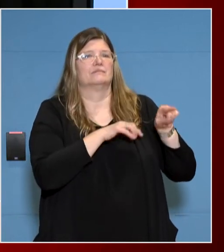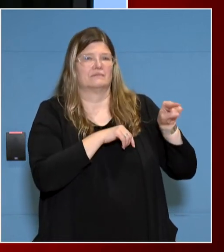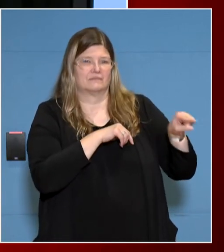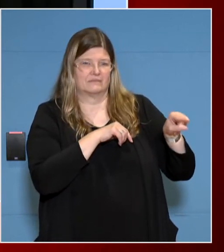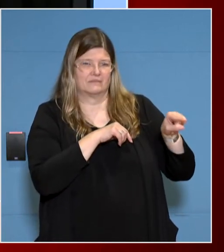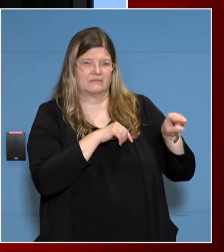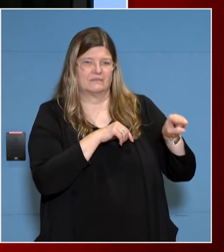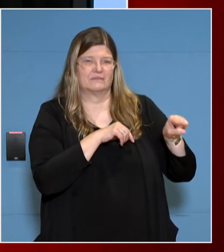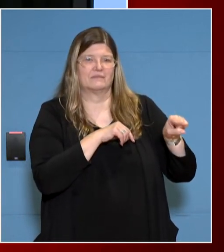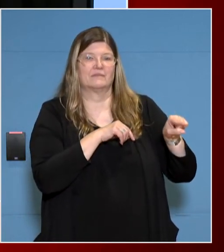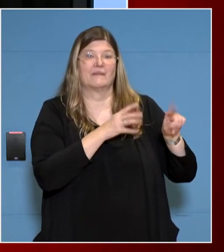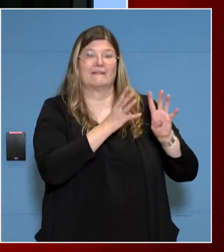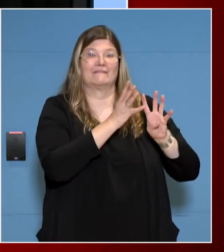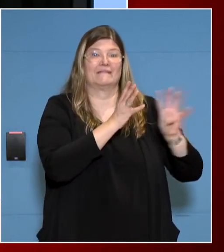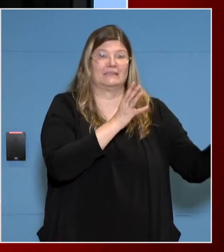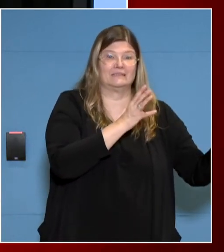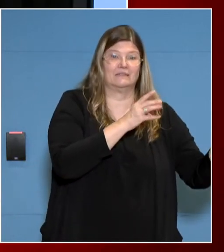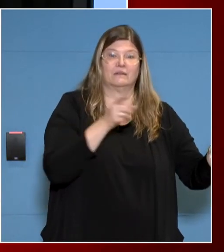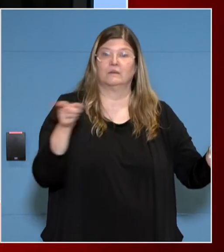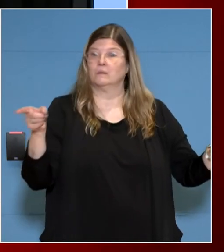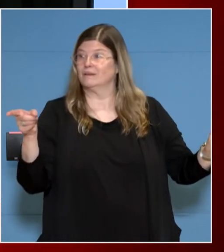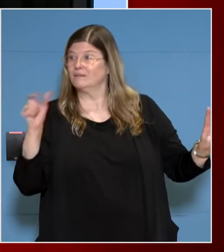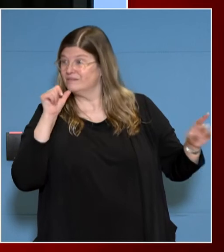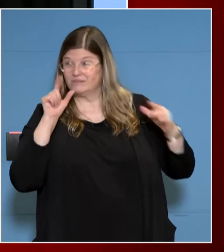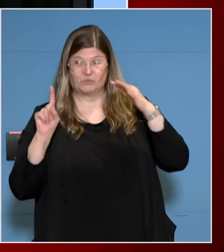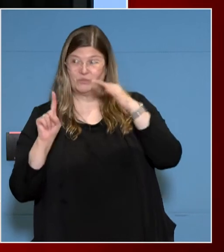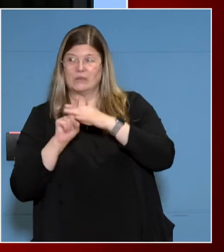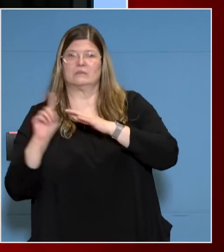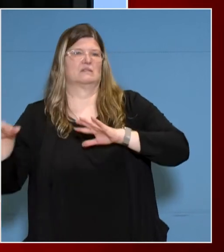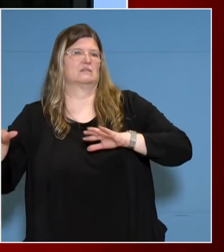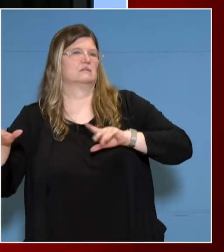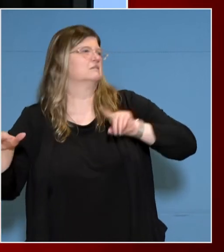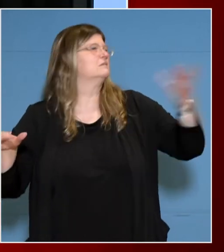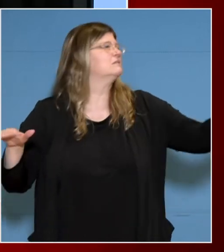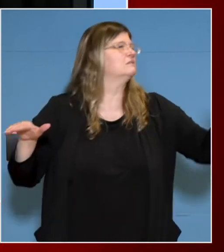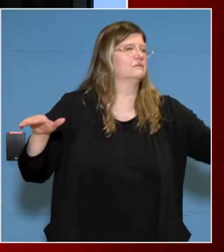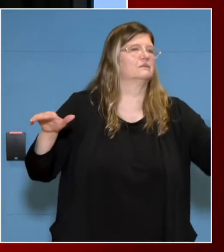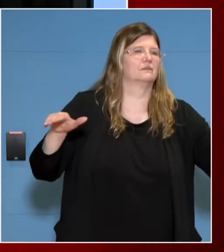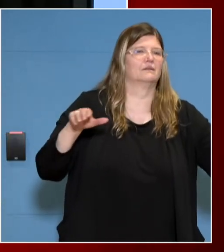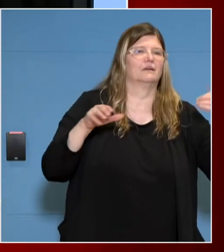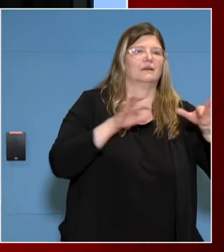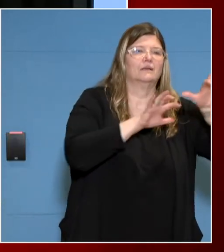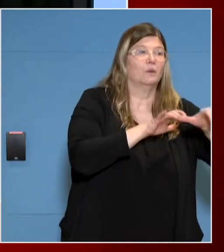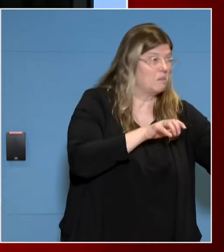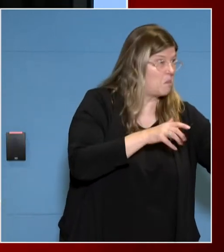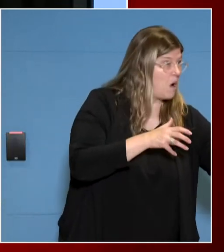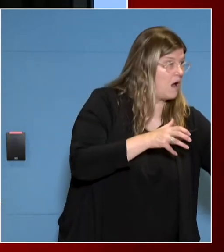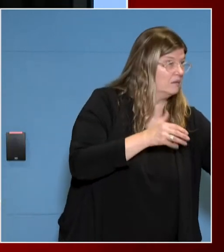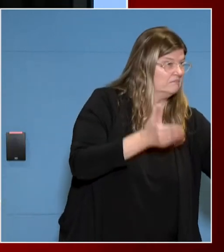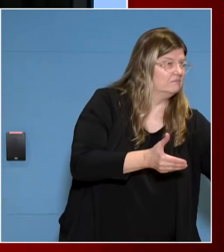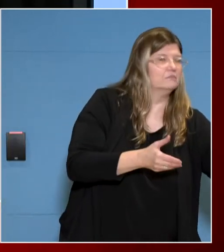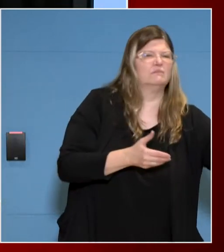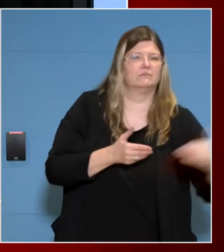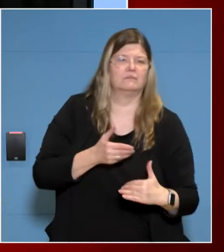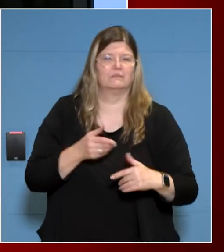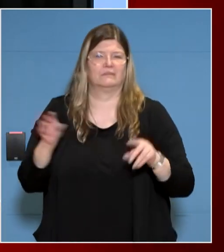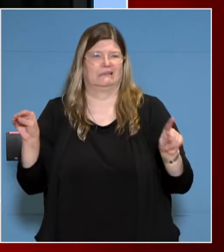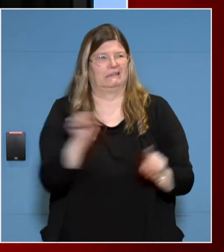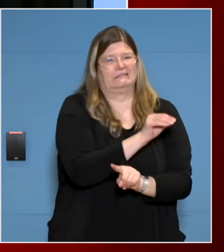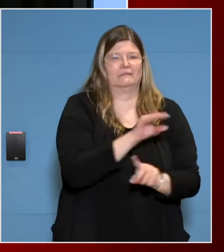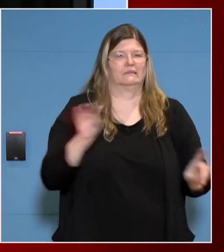those vaccines, as opposed to community members who were coming in who would be members of 1C or probably phase 2,